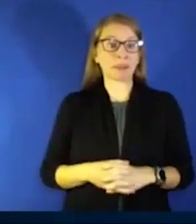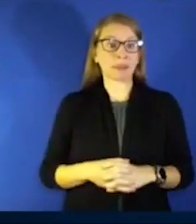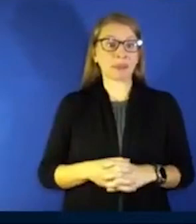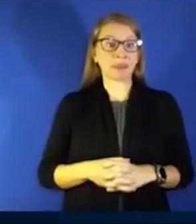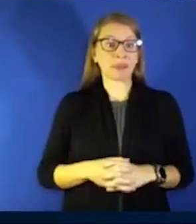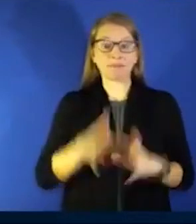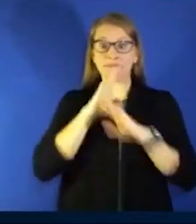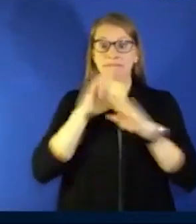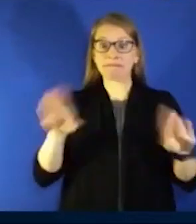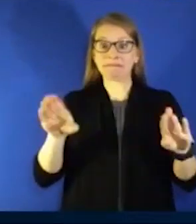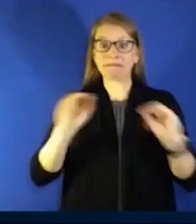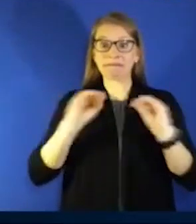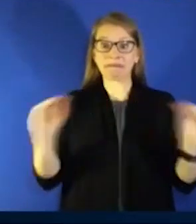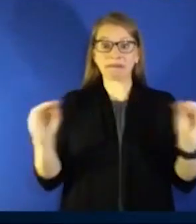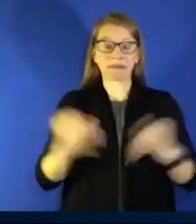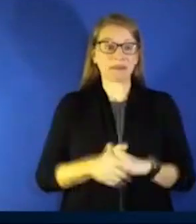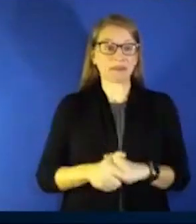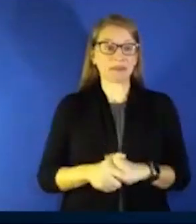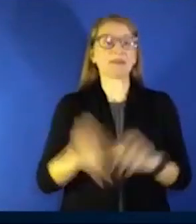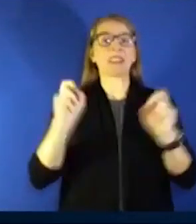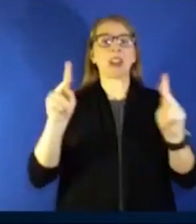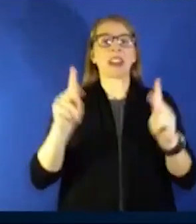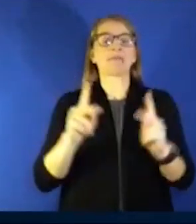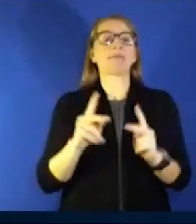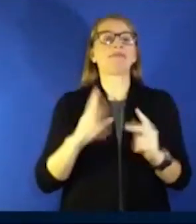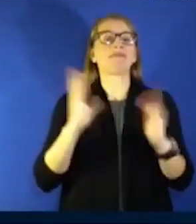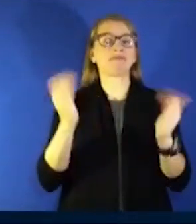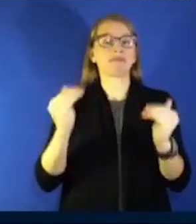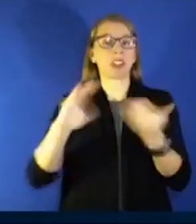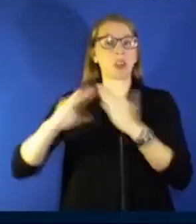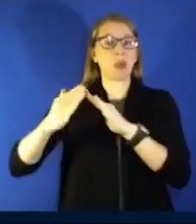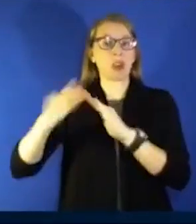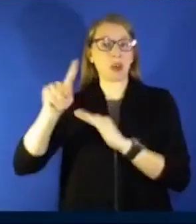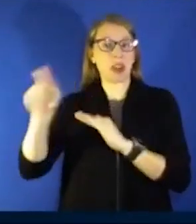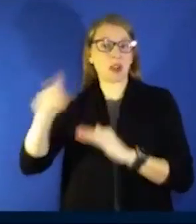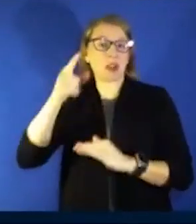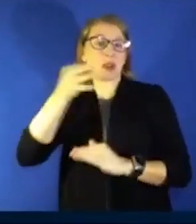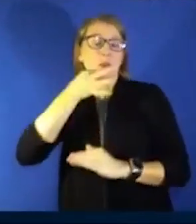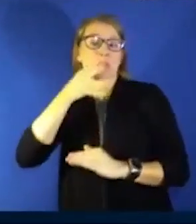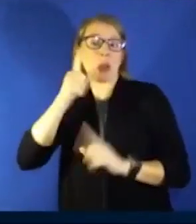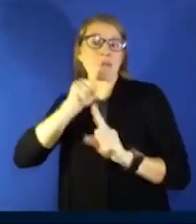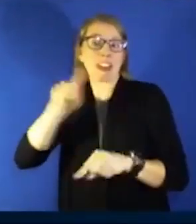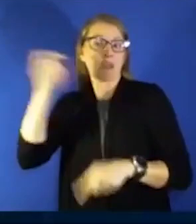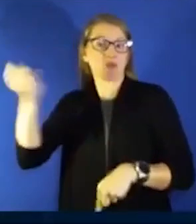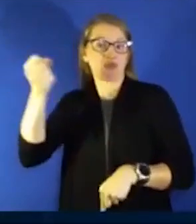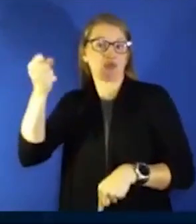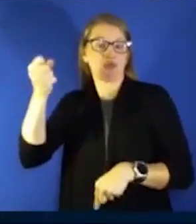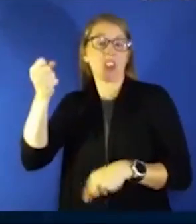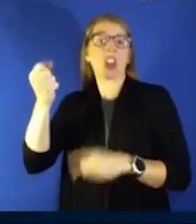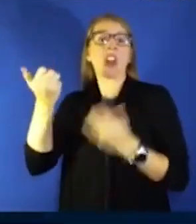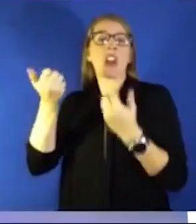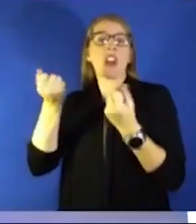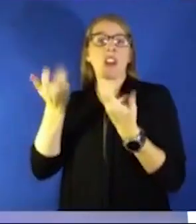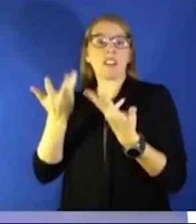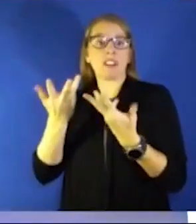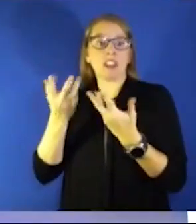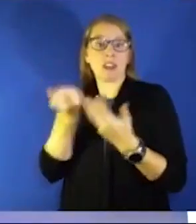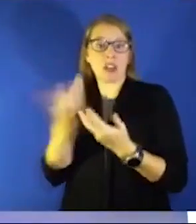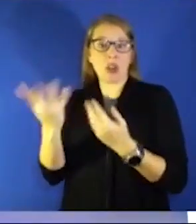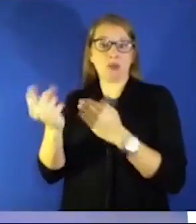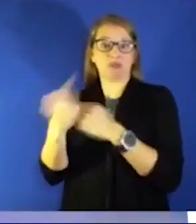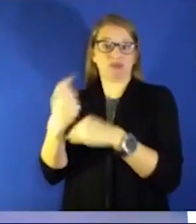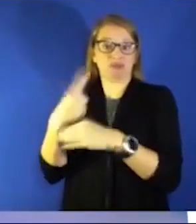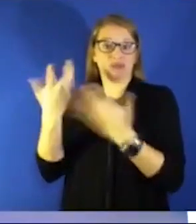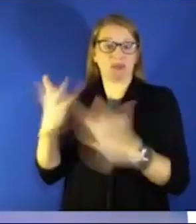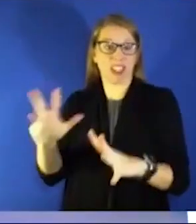No reporter questions. Okay, so we're going to get to your community questions here in just a moment. I've already gotten a few coming in this morning because we've got Dr. Ault, Dr. Kevin Ault.